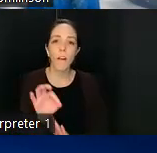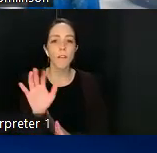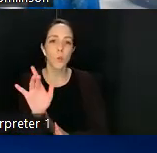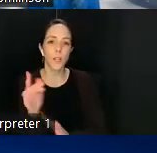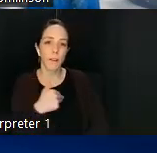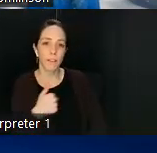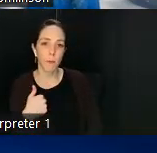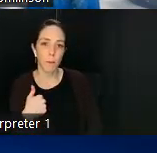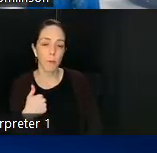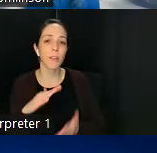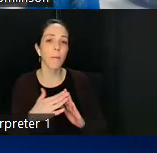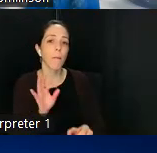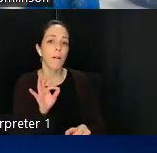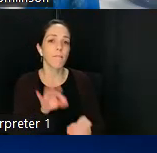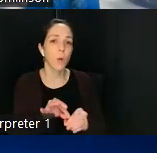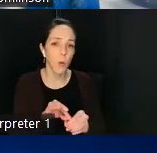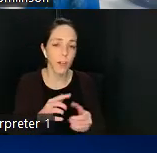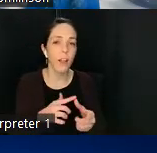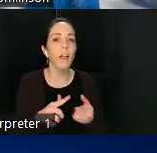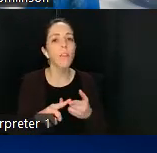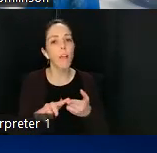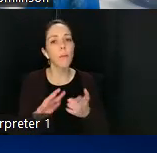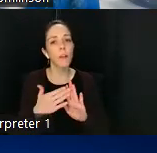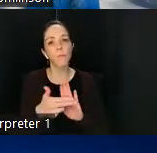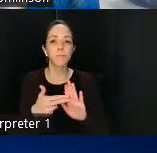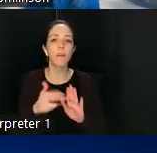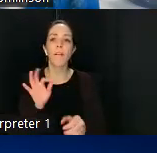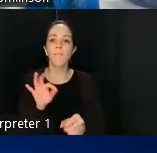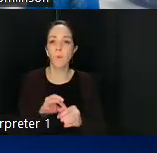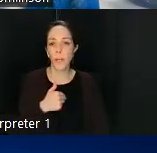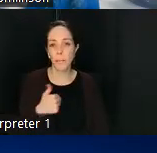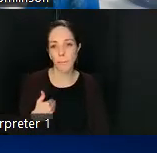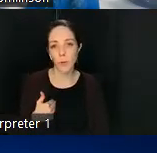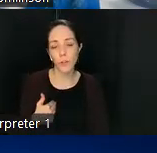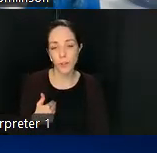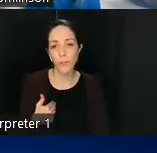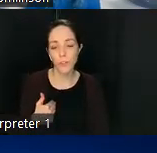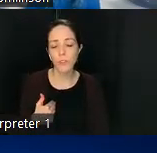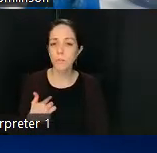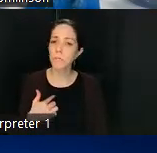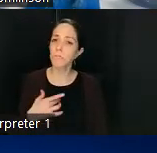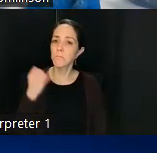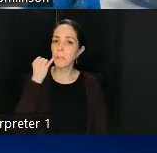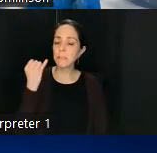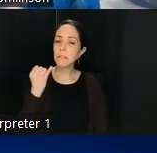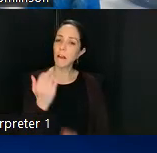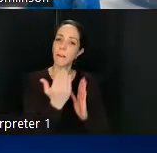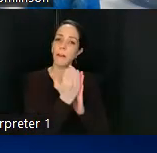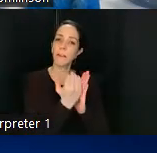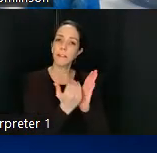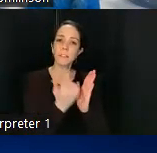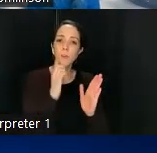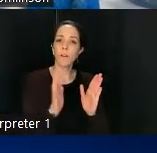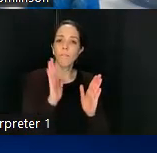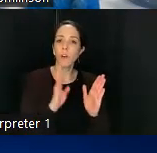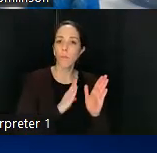as a member. And then definitely like the idea of the institutional knowledge with alternates. I would say that just like if